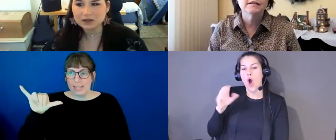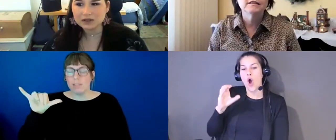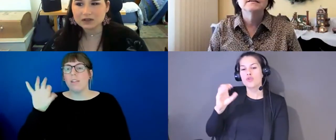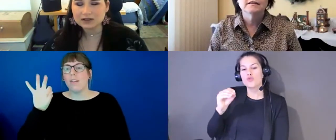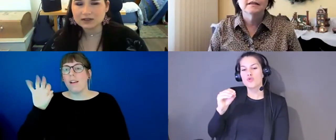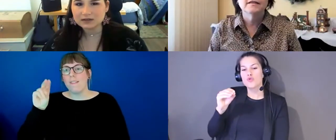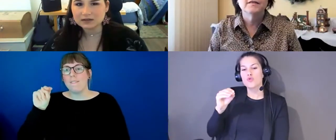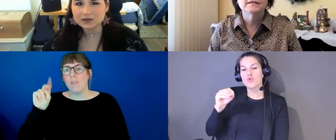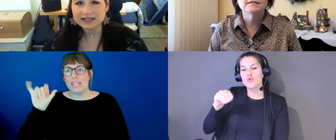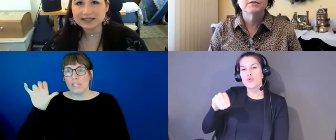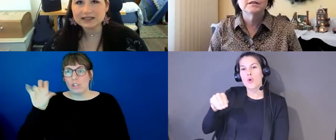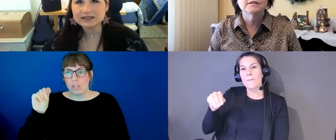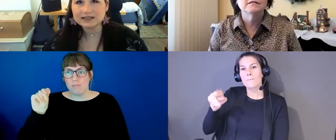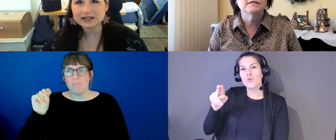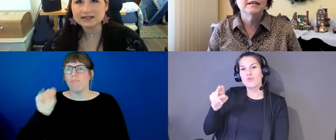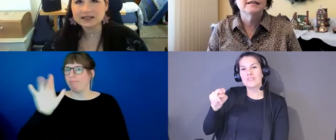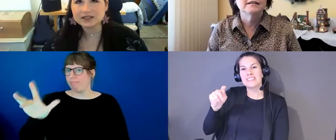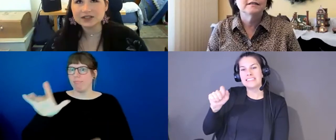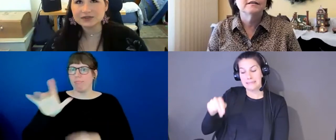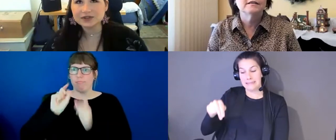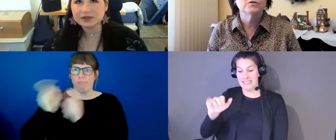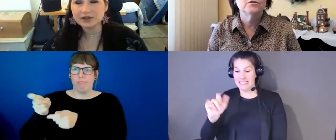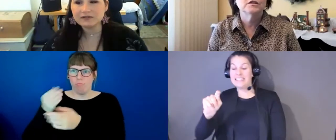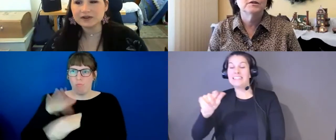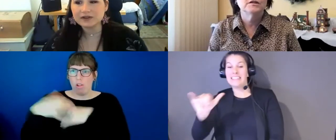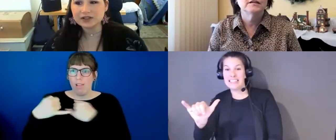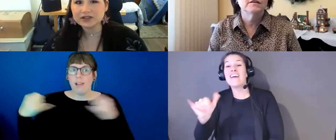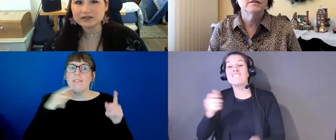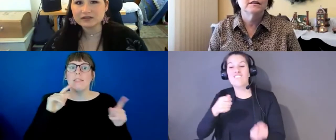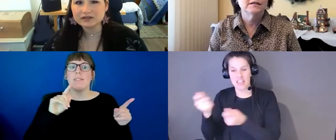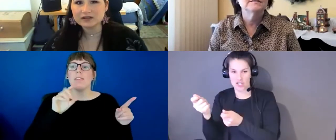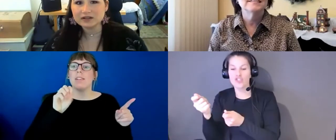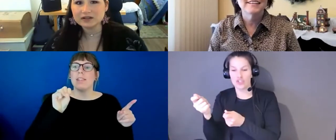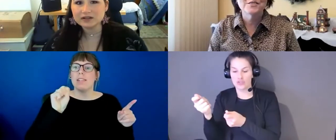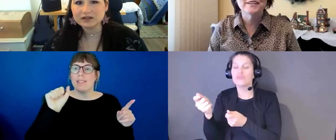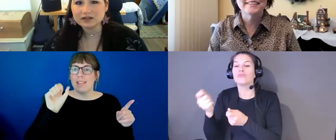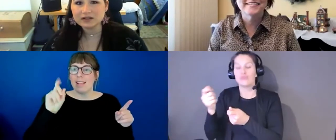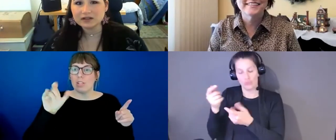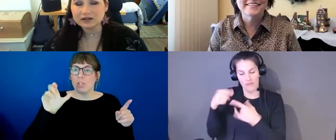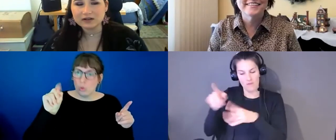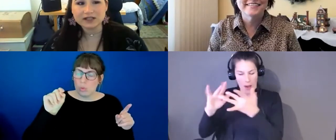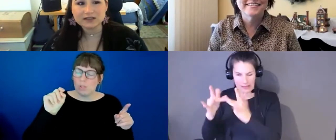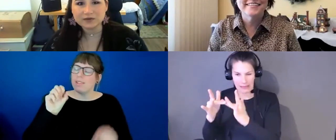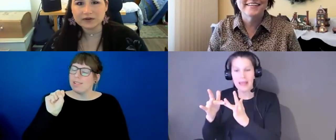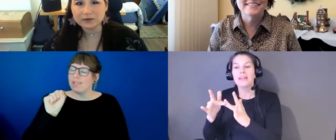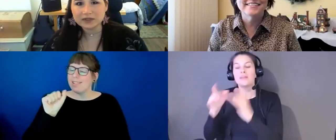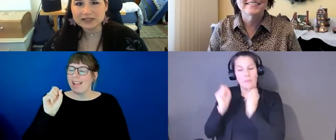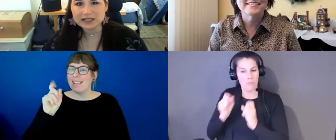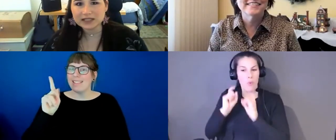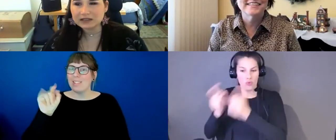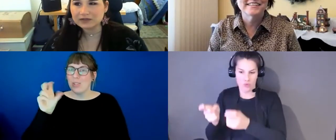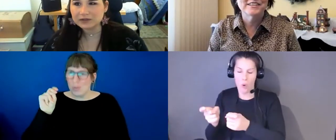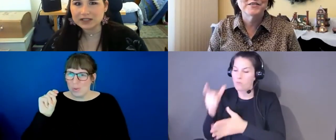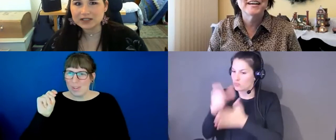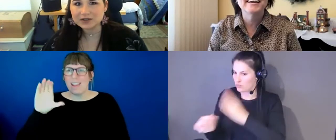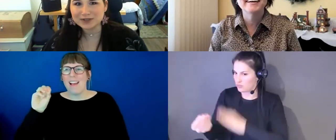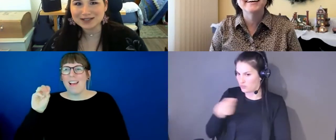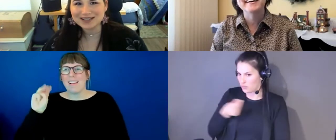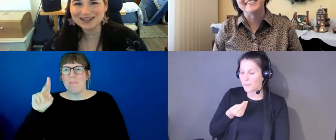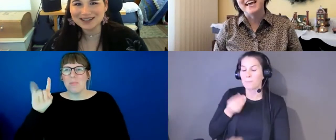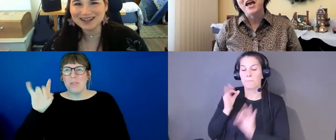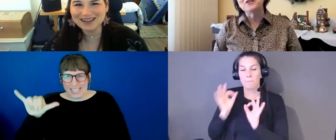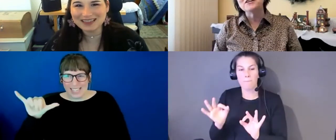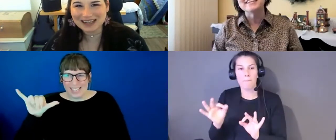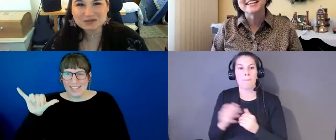Fund. And that's Saskatoon Community Foundation. That's right. Okay, so for everyone listening, if you would like to